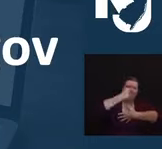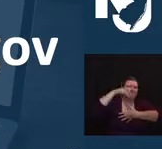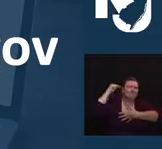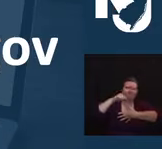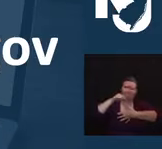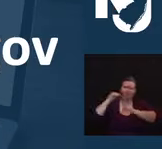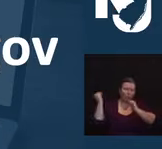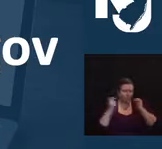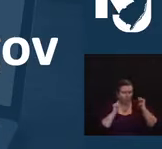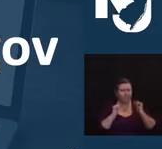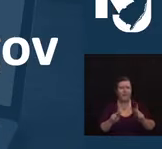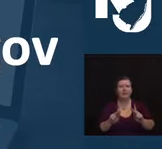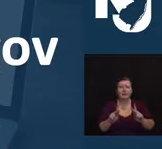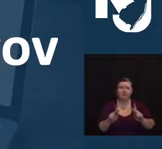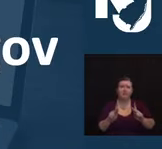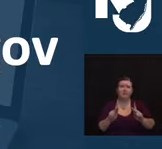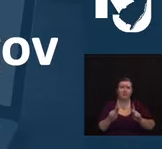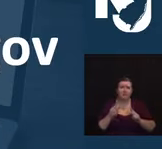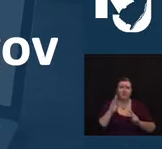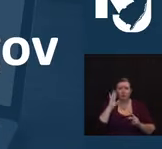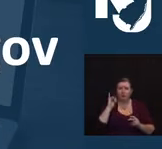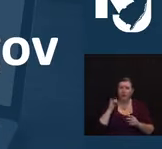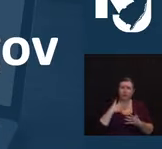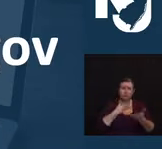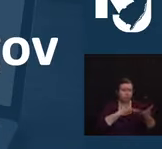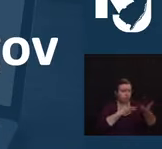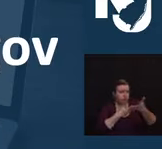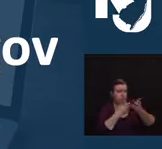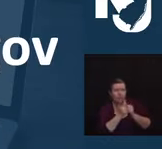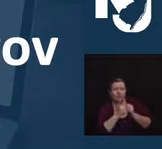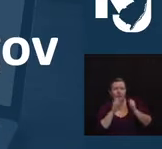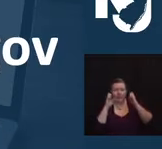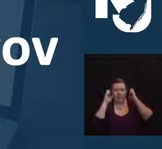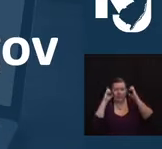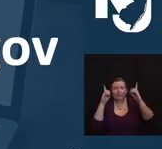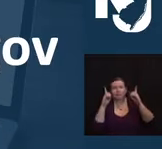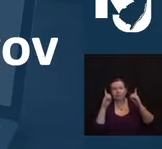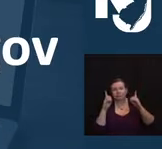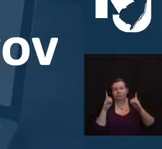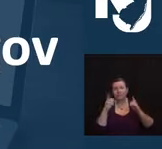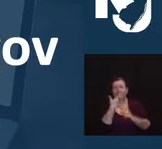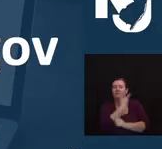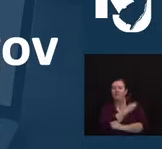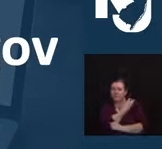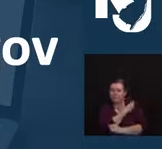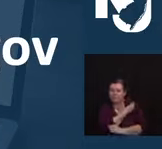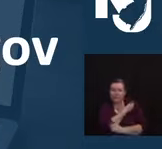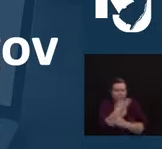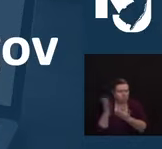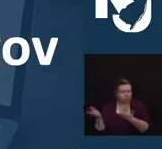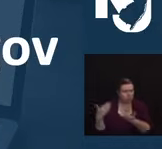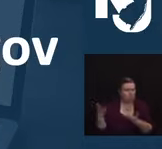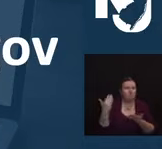educators to get them vaccinated so they can move confidently in returning to their classrooms.